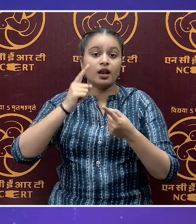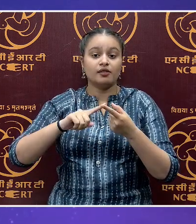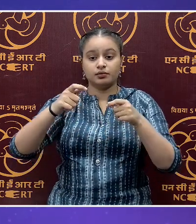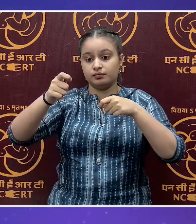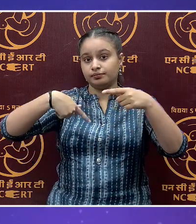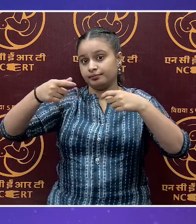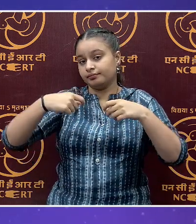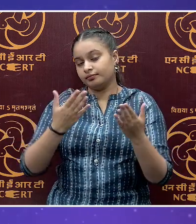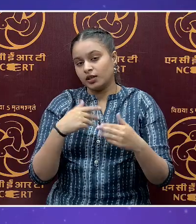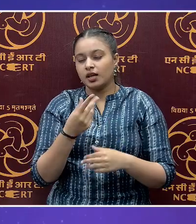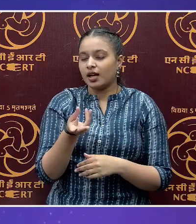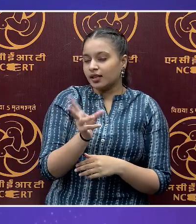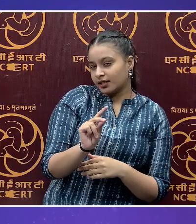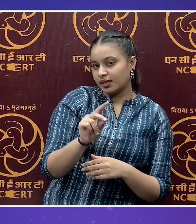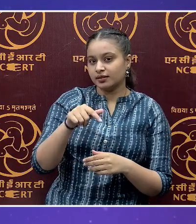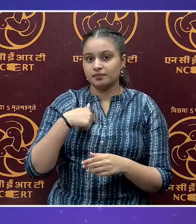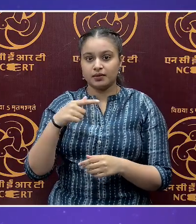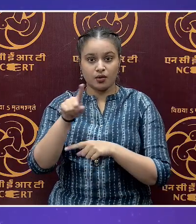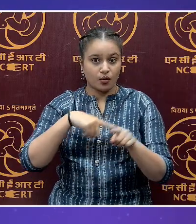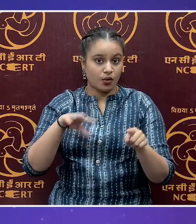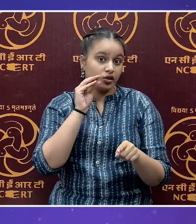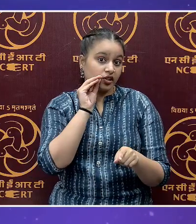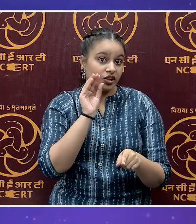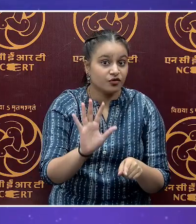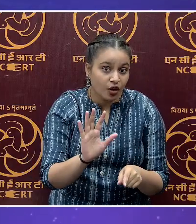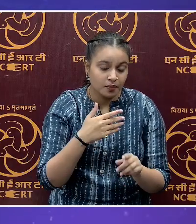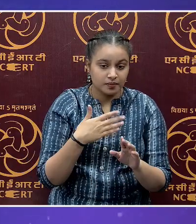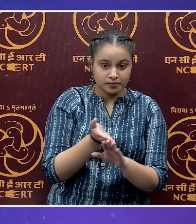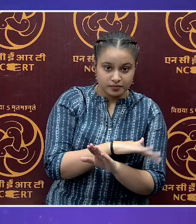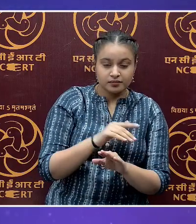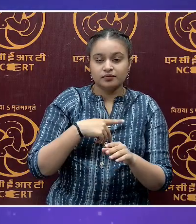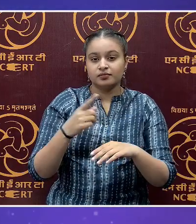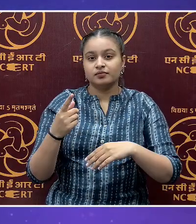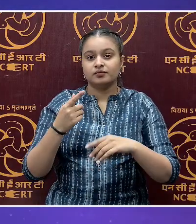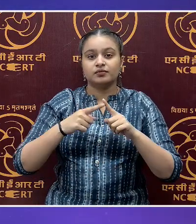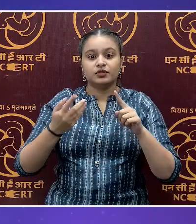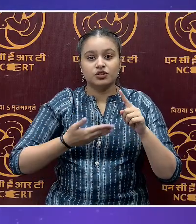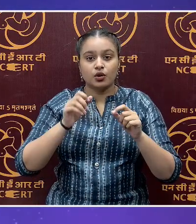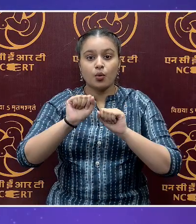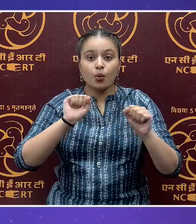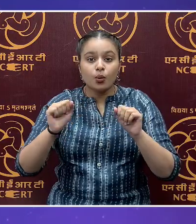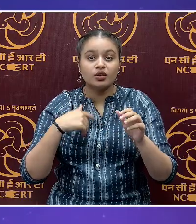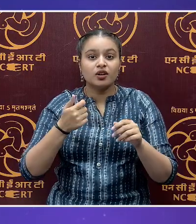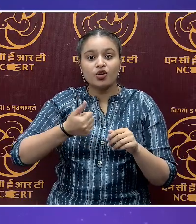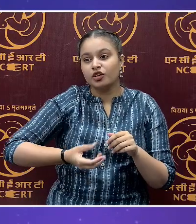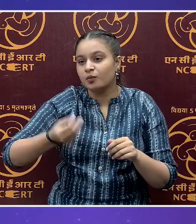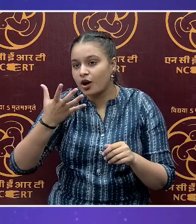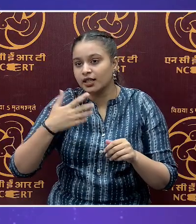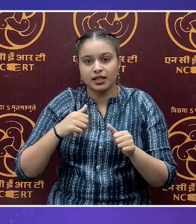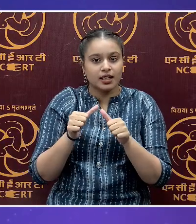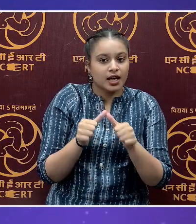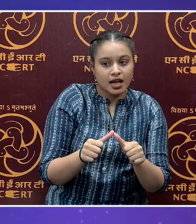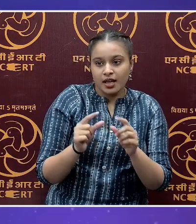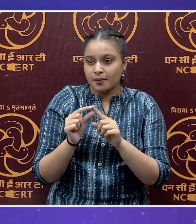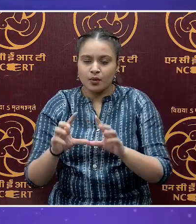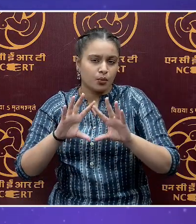And once again, I just want to remind you, which I do in almost all the training sessions, you don't have to mark your attendance, only ask relevant questions.